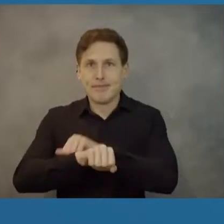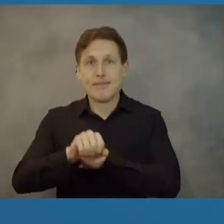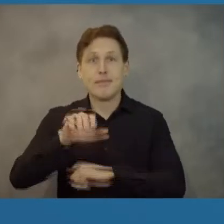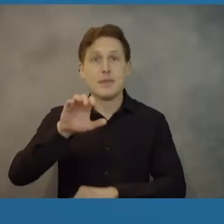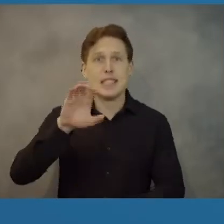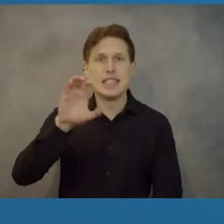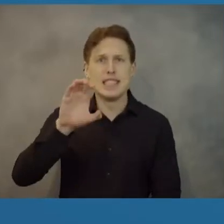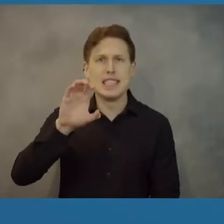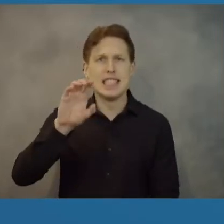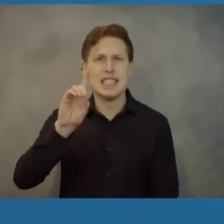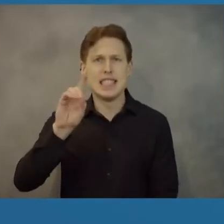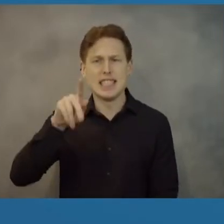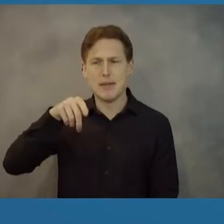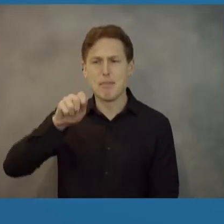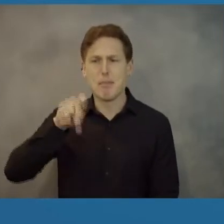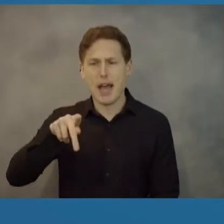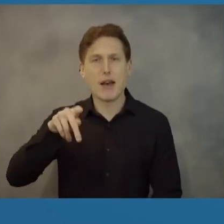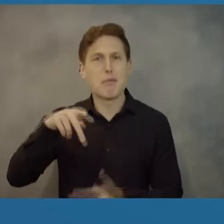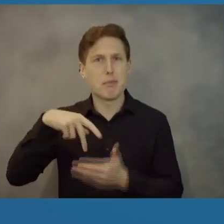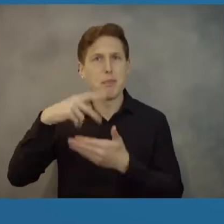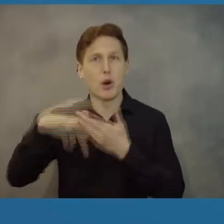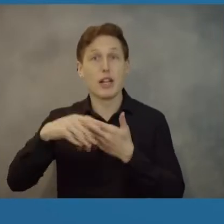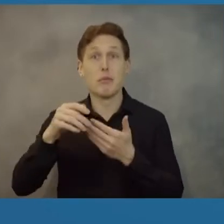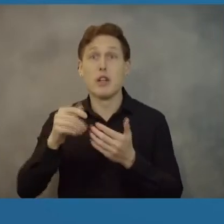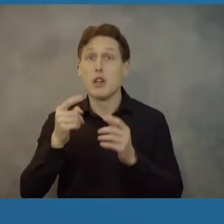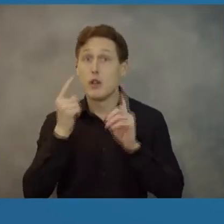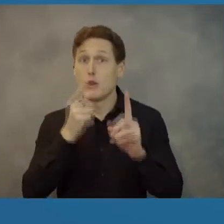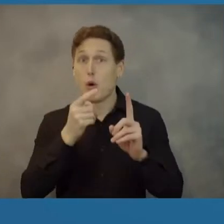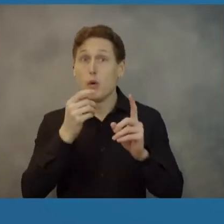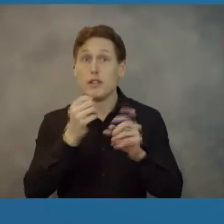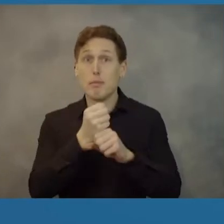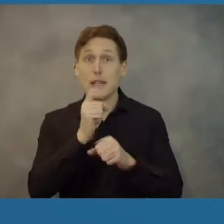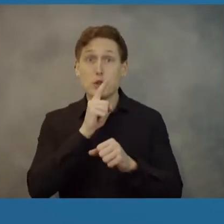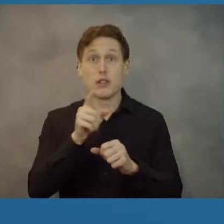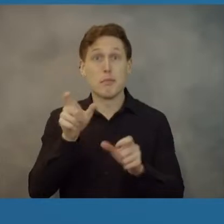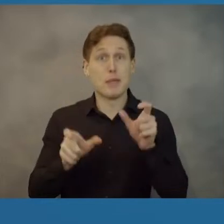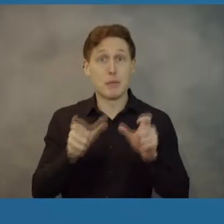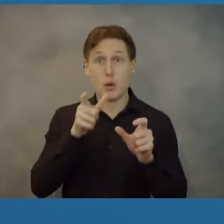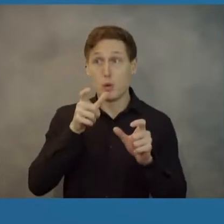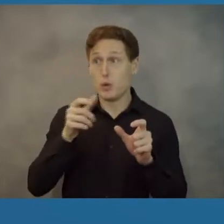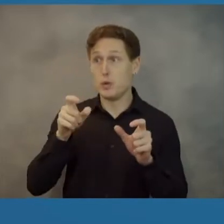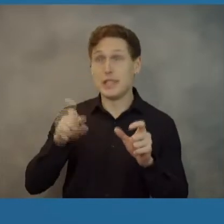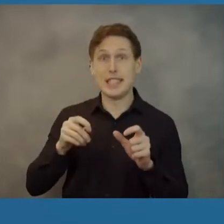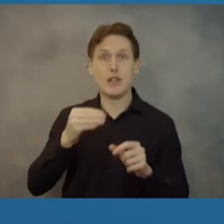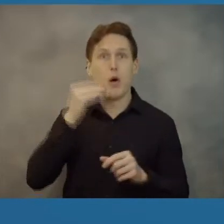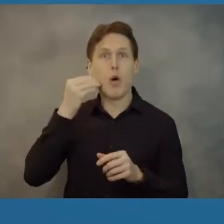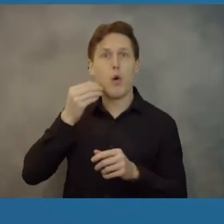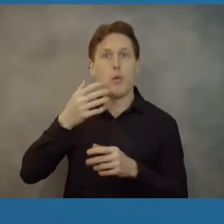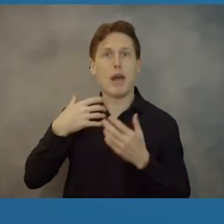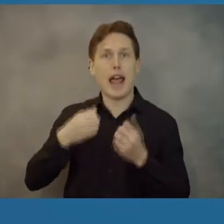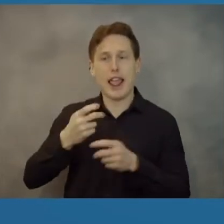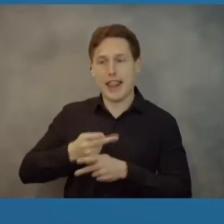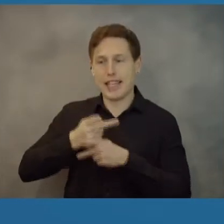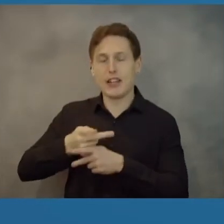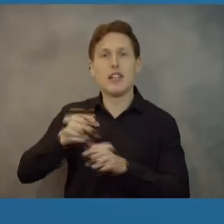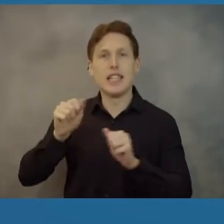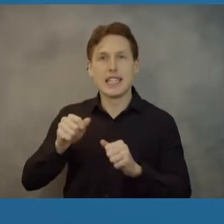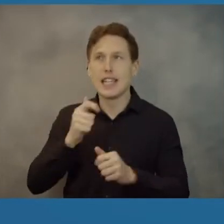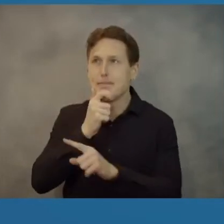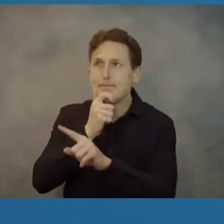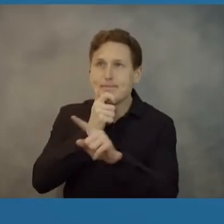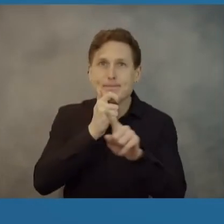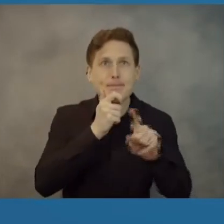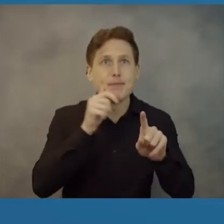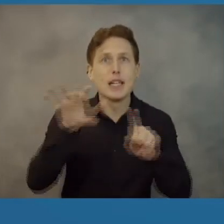allow people who needed home health care to select their own provider. It cost $1.9 billion back